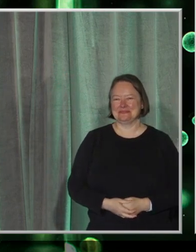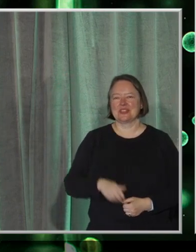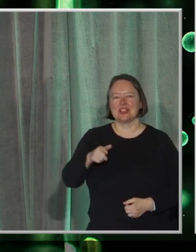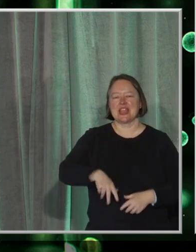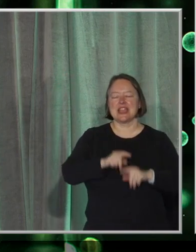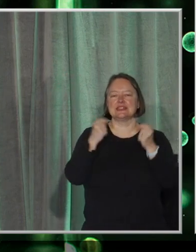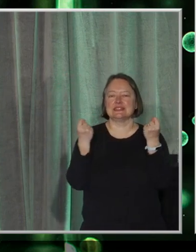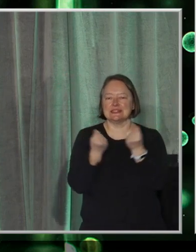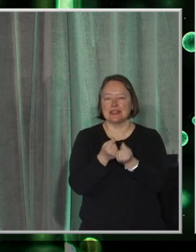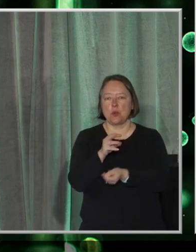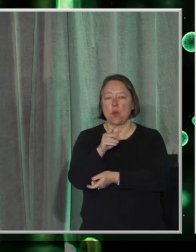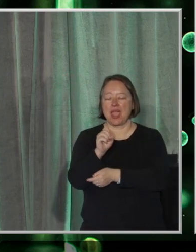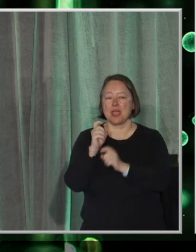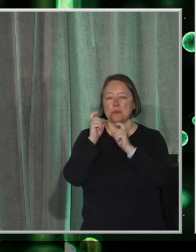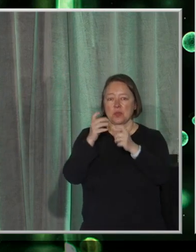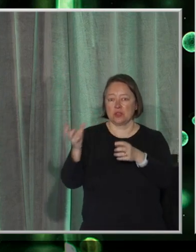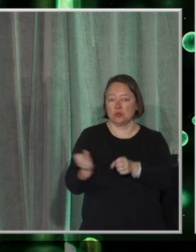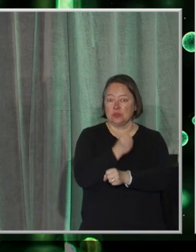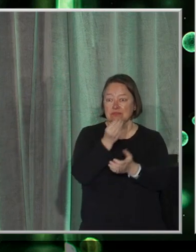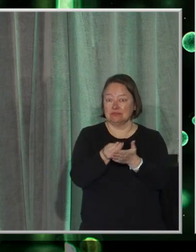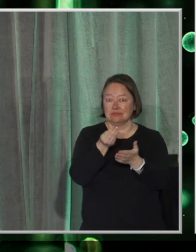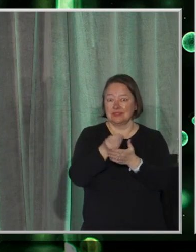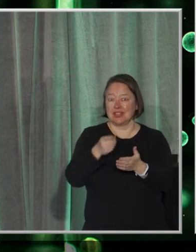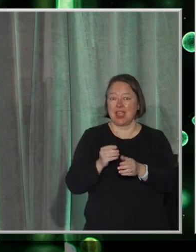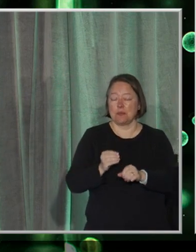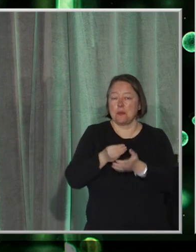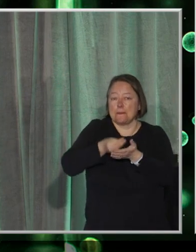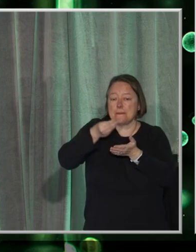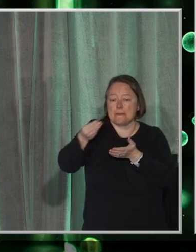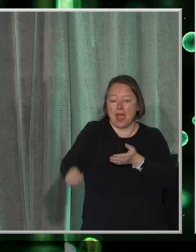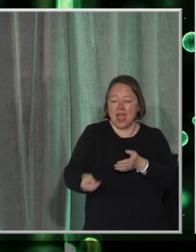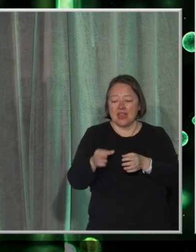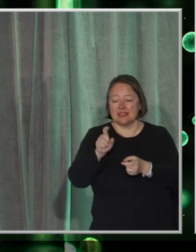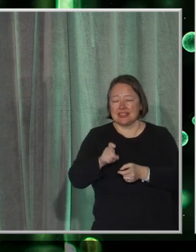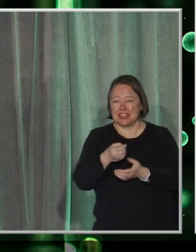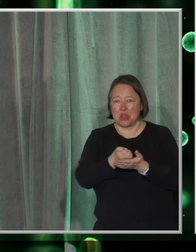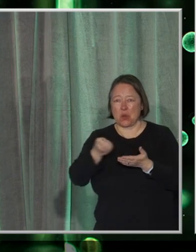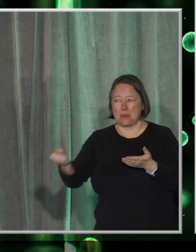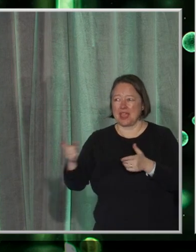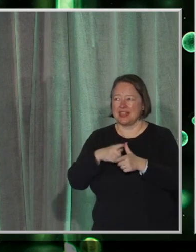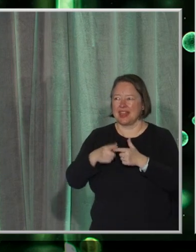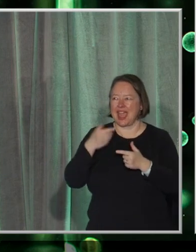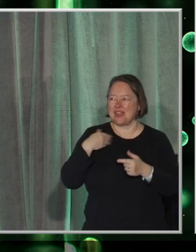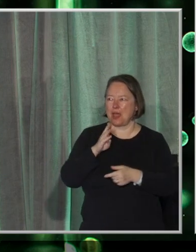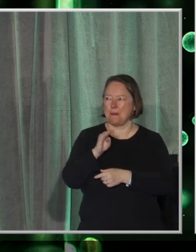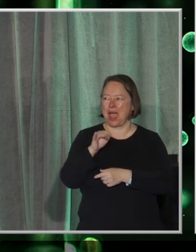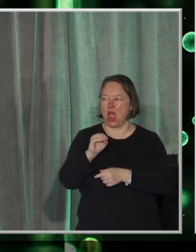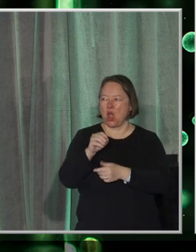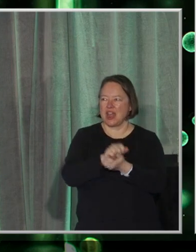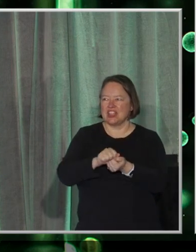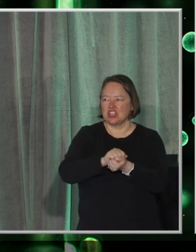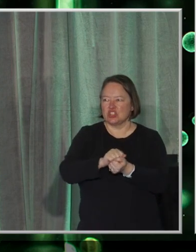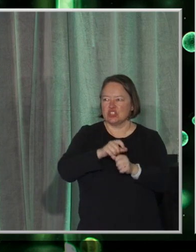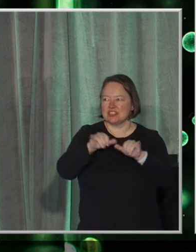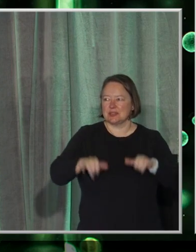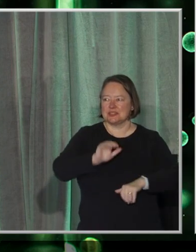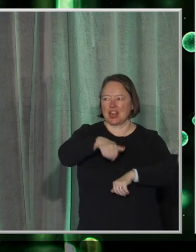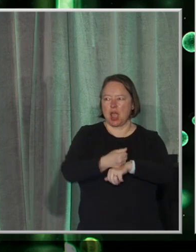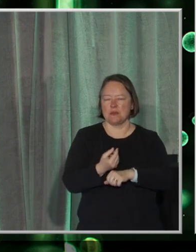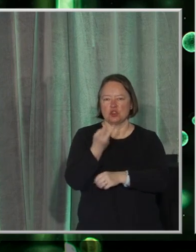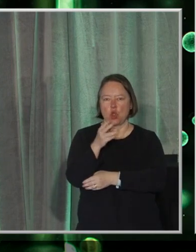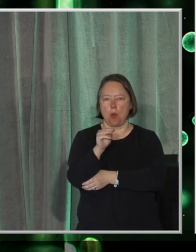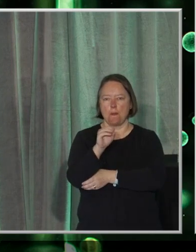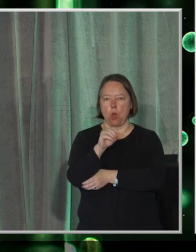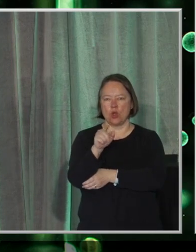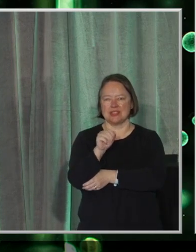With the team's Wege Prize winnings, they were able to purchase necessary equipment and now have their biodigester systems up and in 2 Mozambique poultry